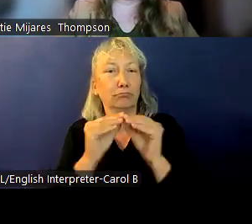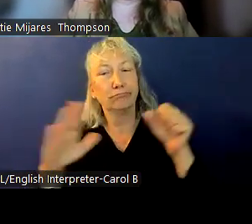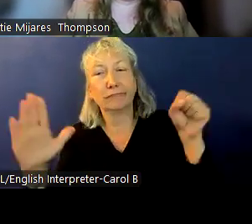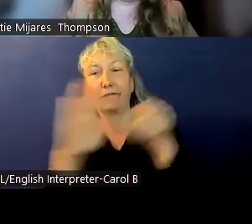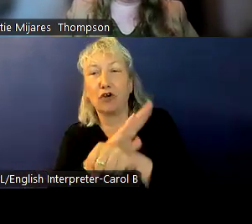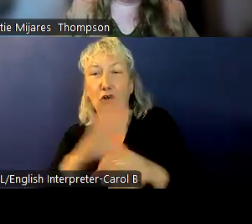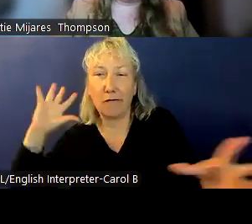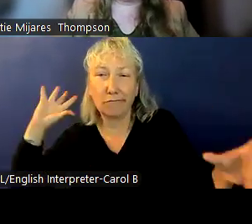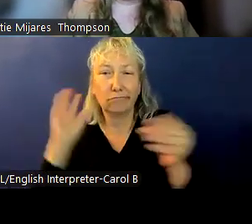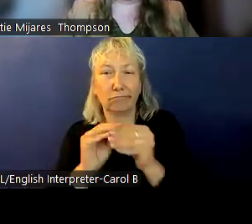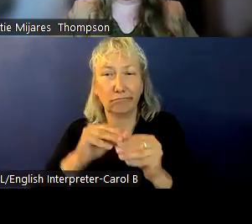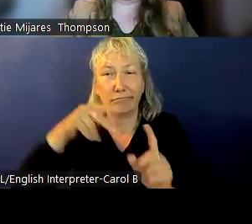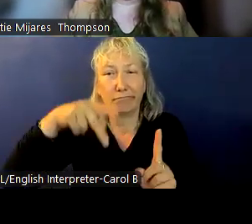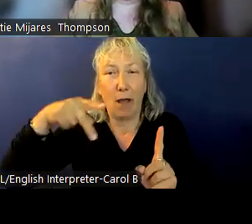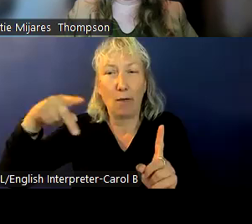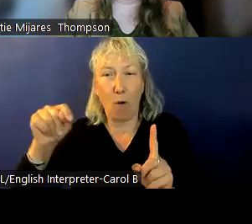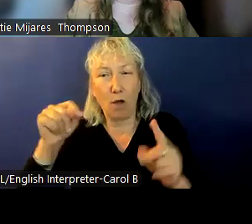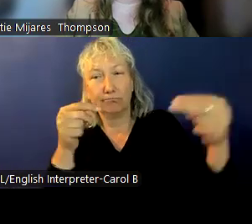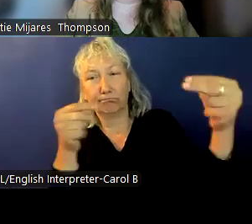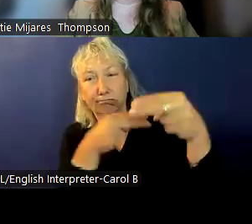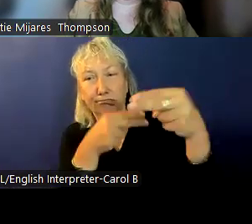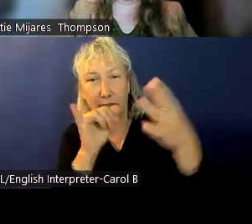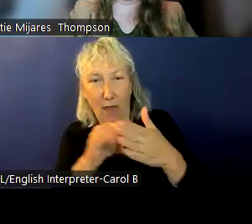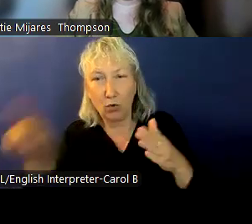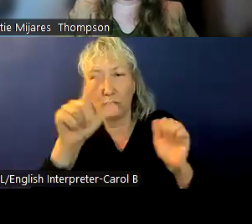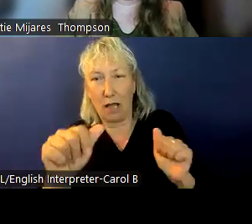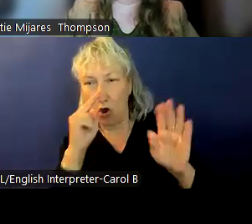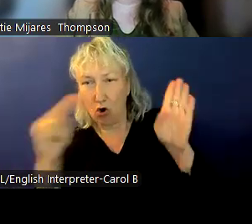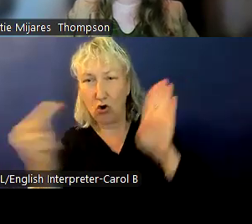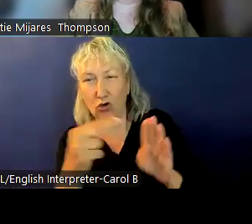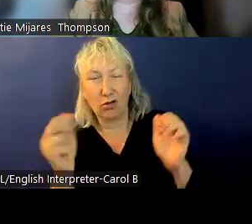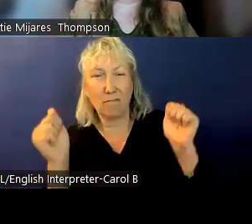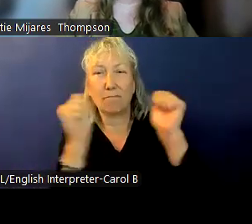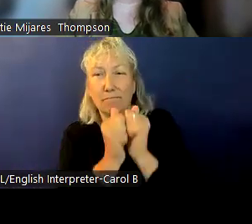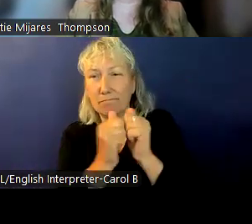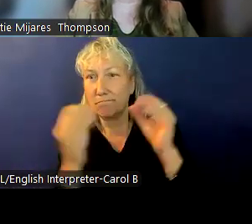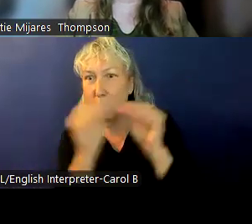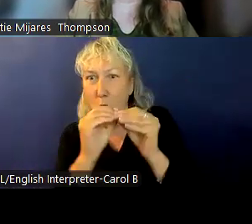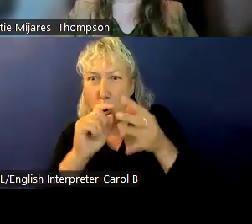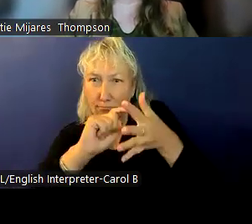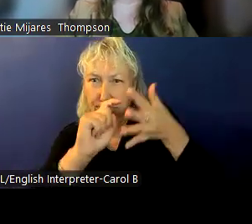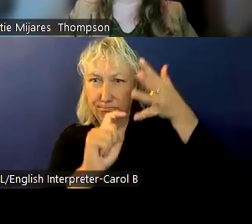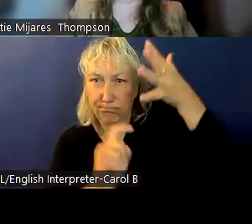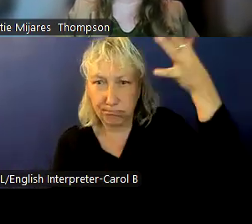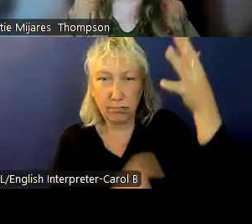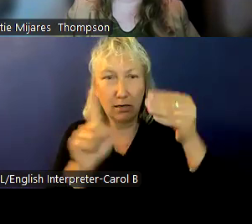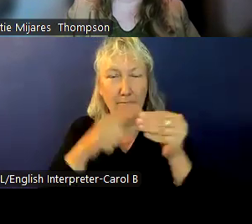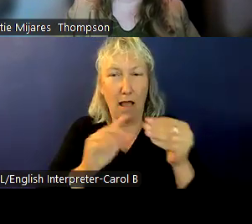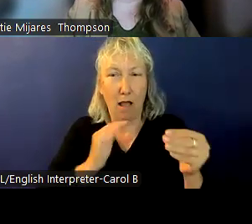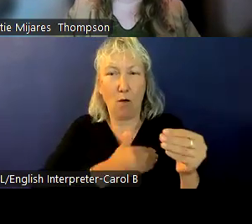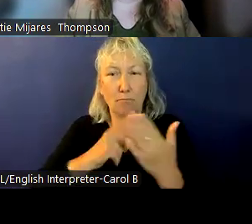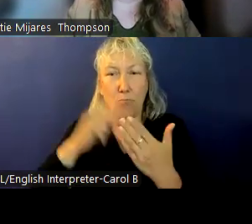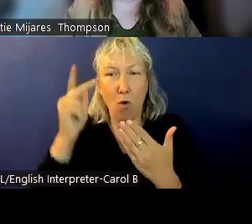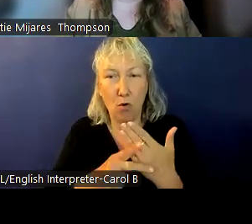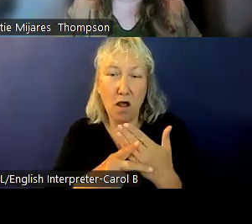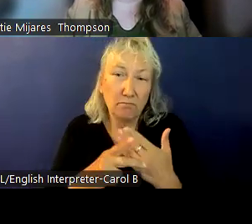comprehensive PowerPoint presentation that people can access that has a little more details about the ABLE program if you're interested. On this